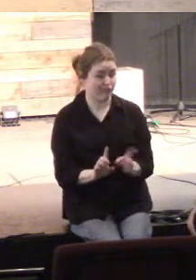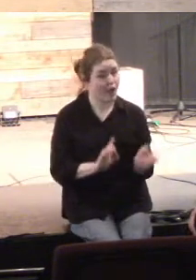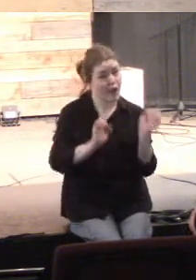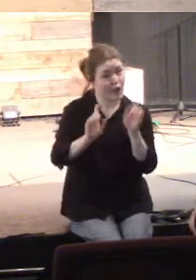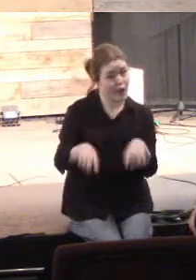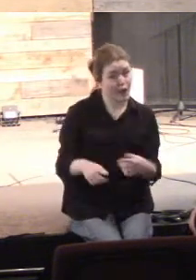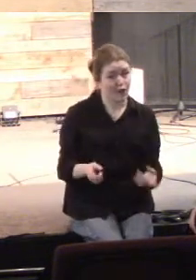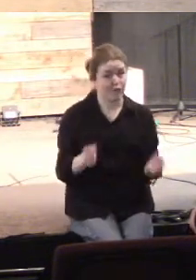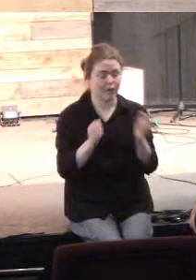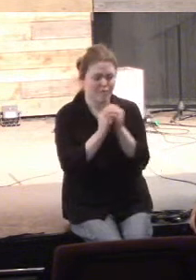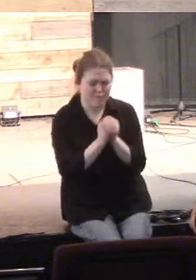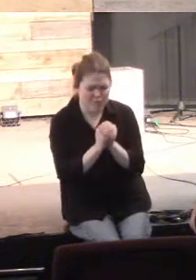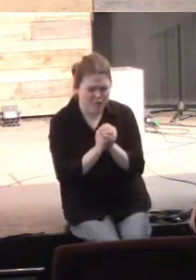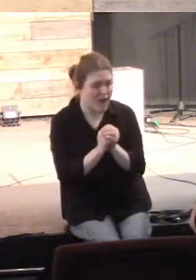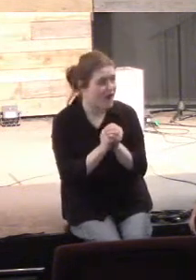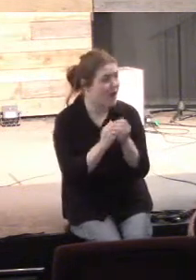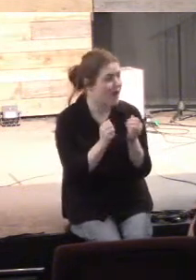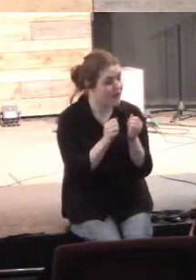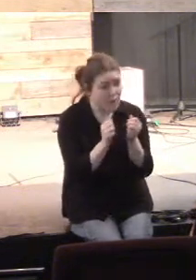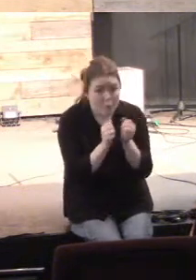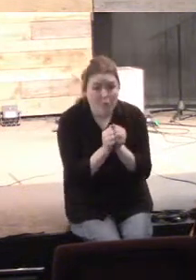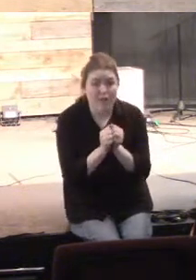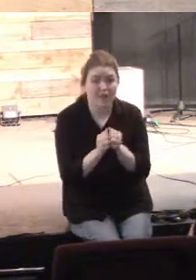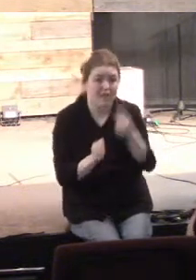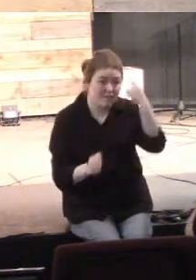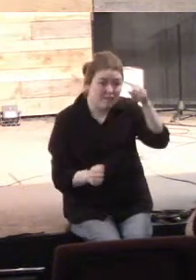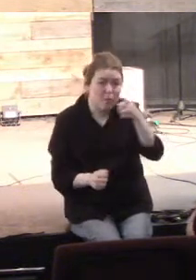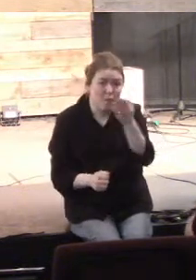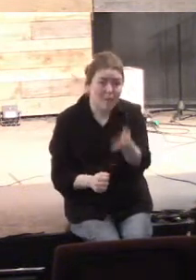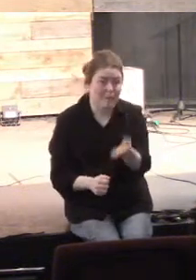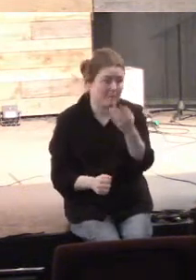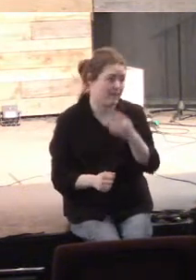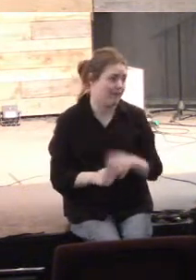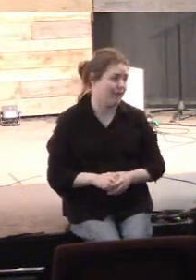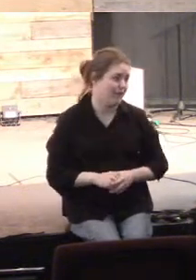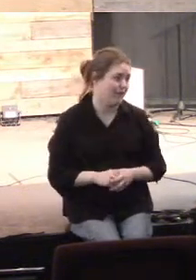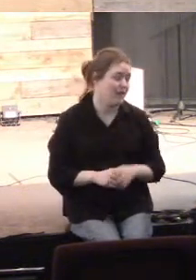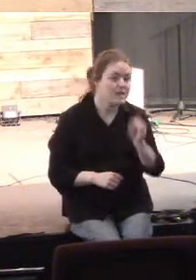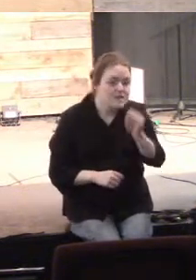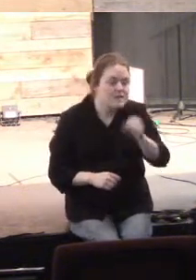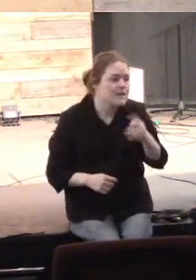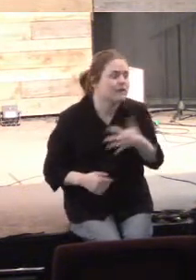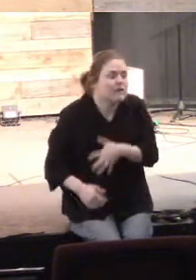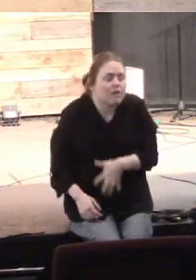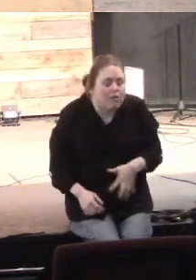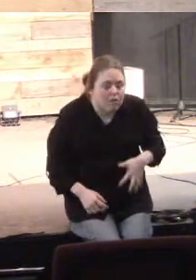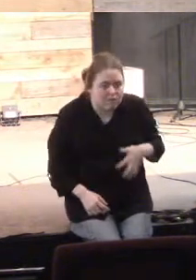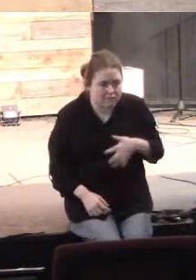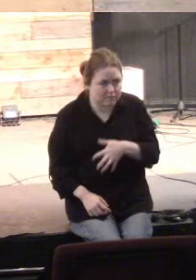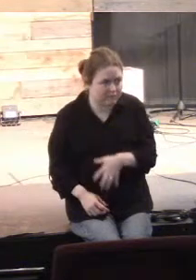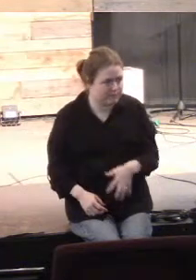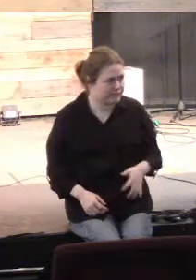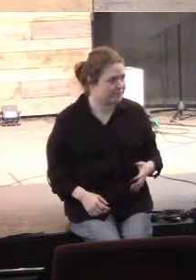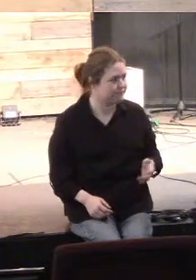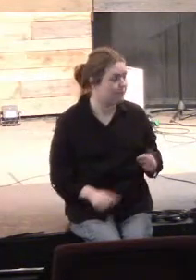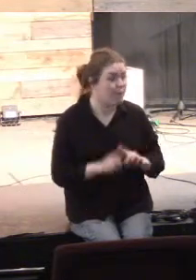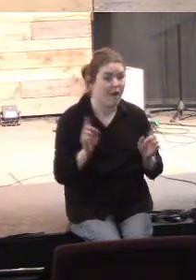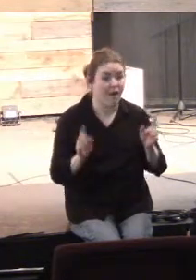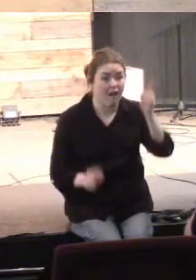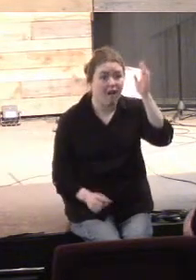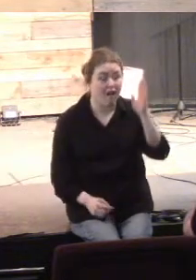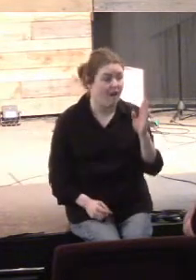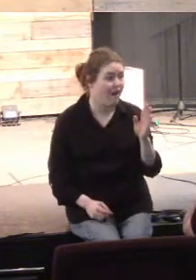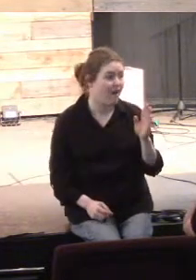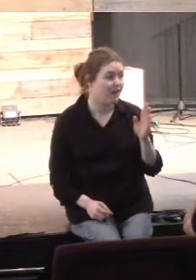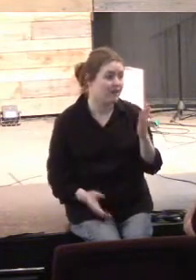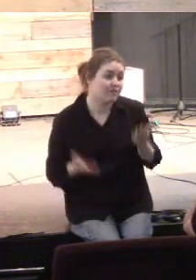there and pray with them, pray for them. Yes, it is disgusting. But God, well,